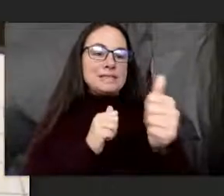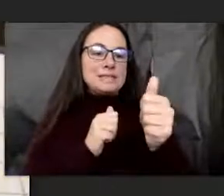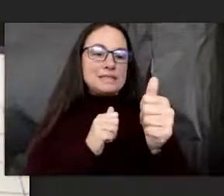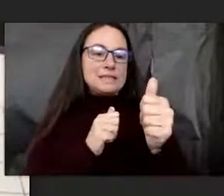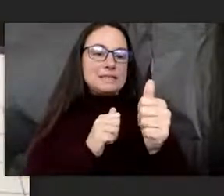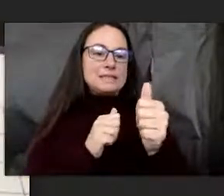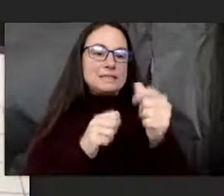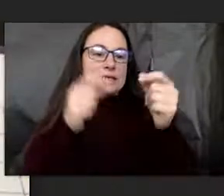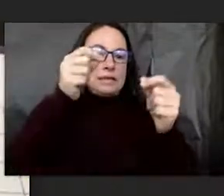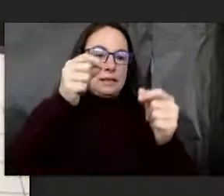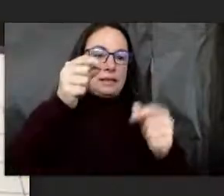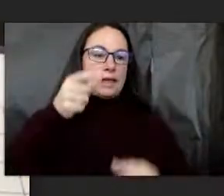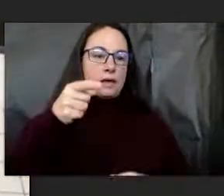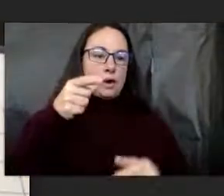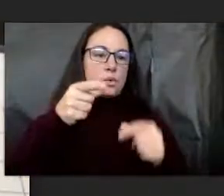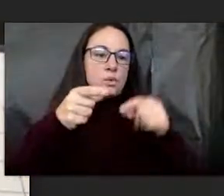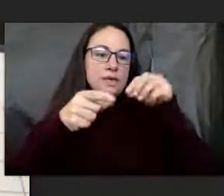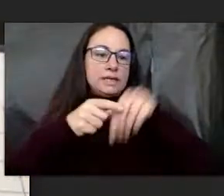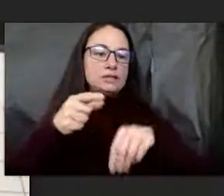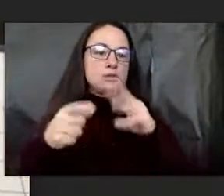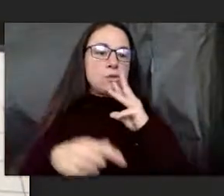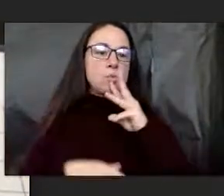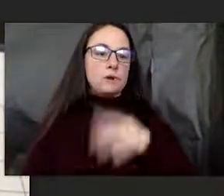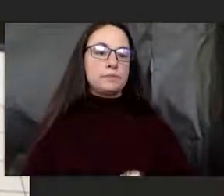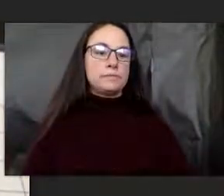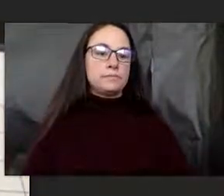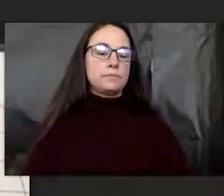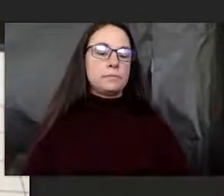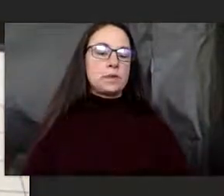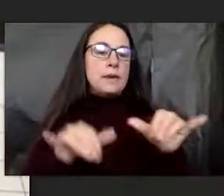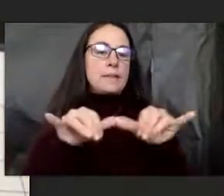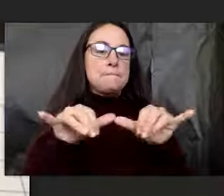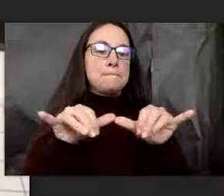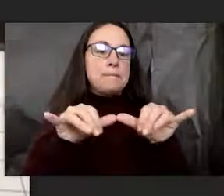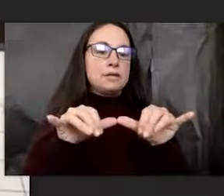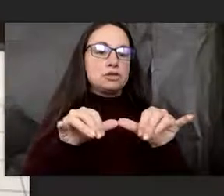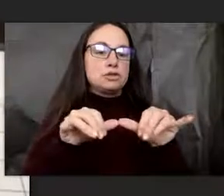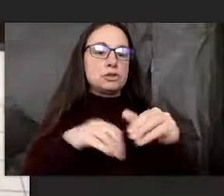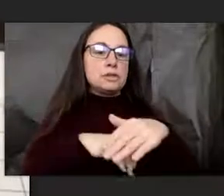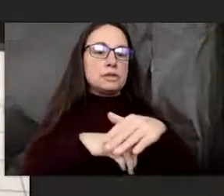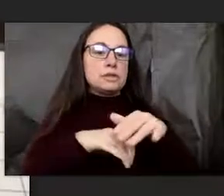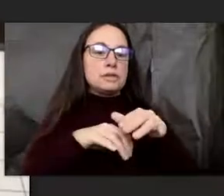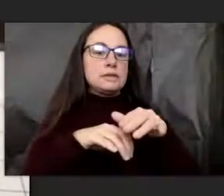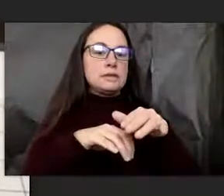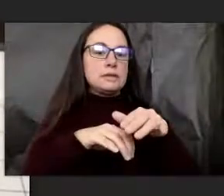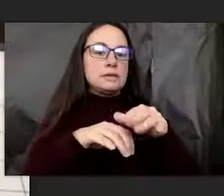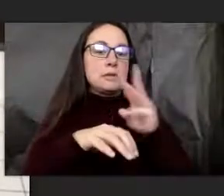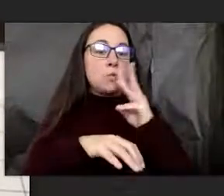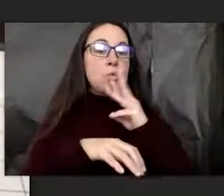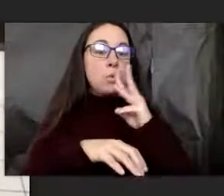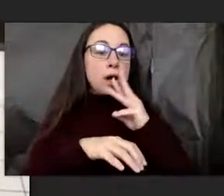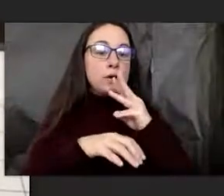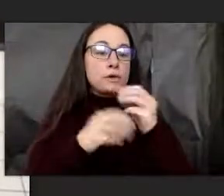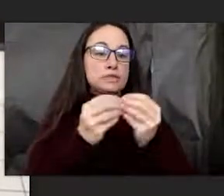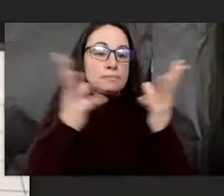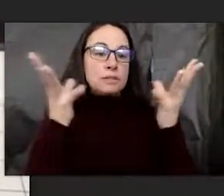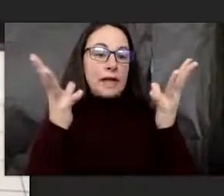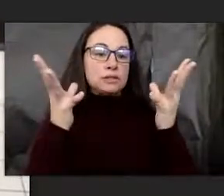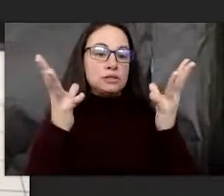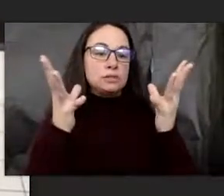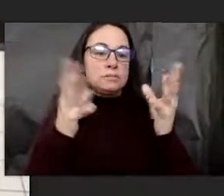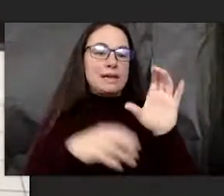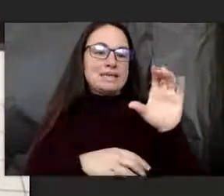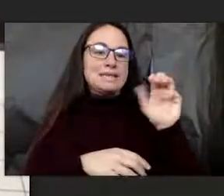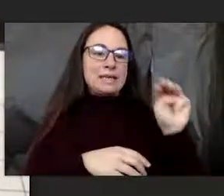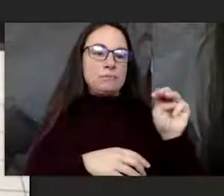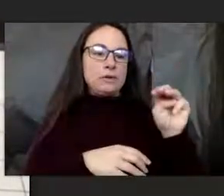water. Approximate the surface area of the splash in centimeters squared by counting how much of the water covers